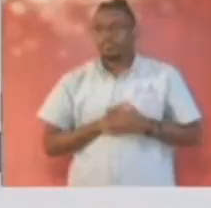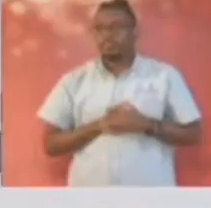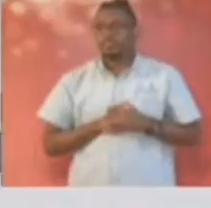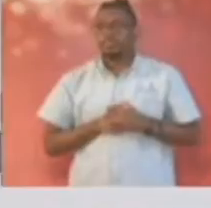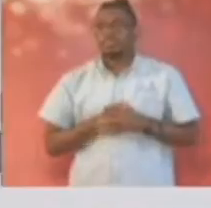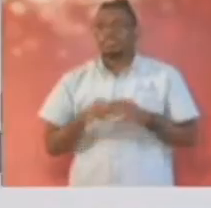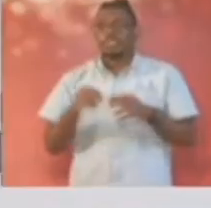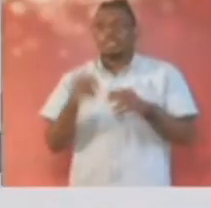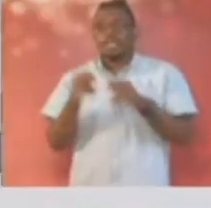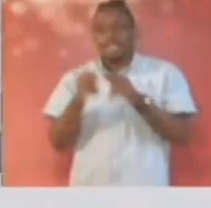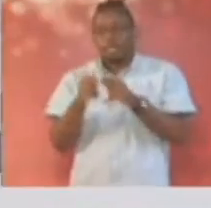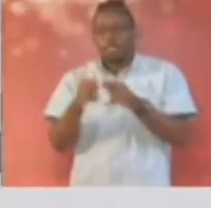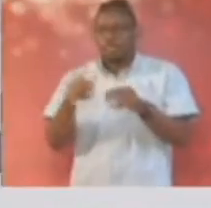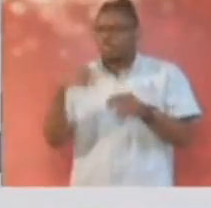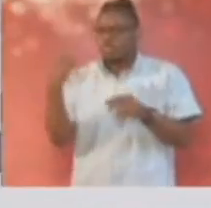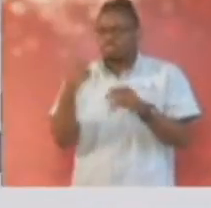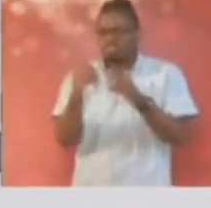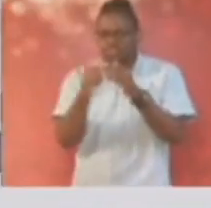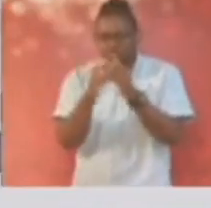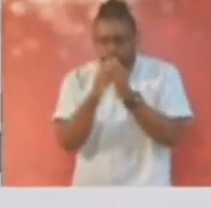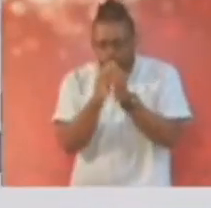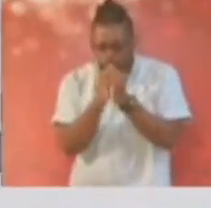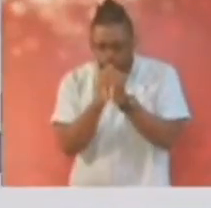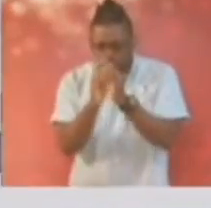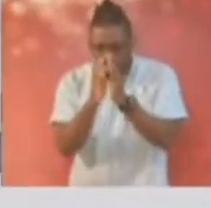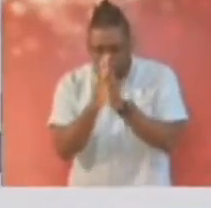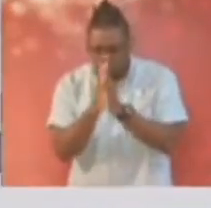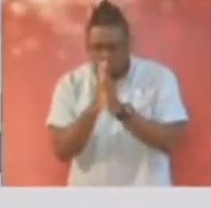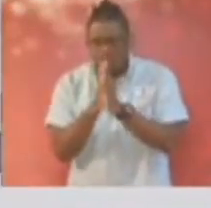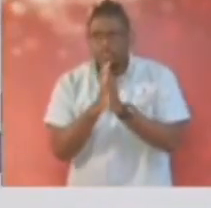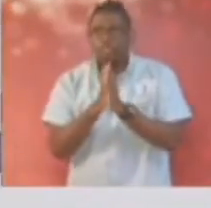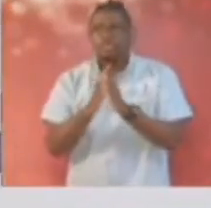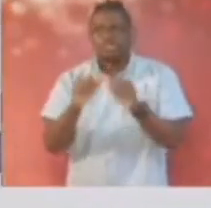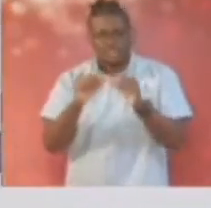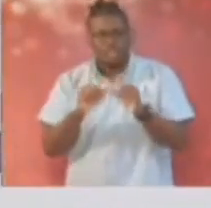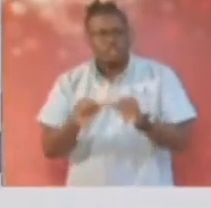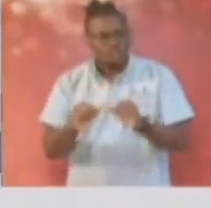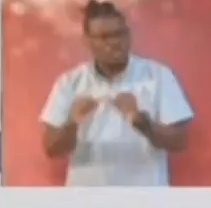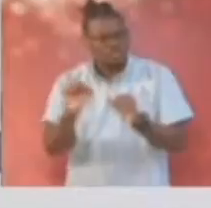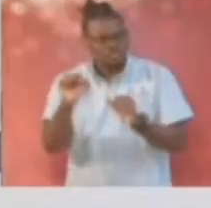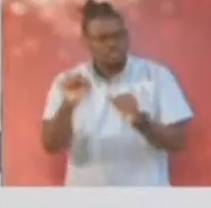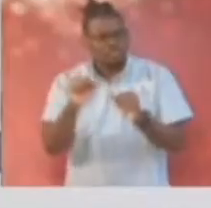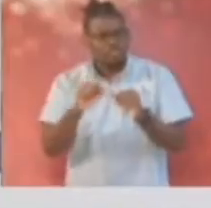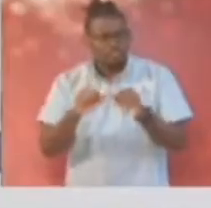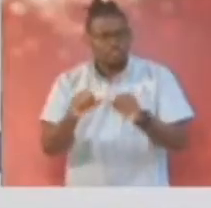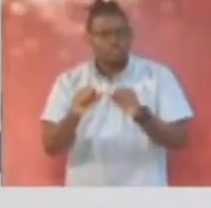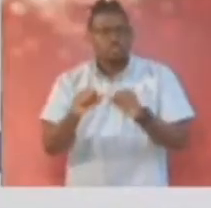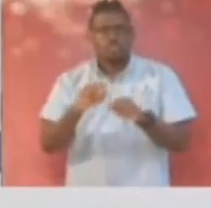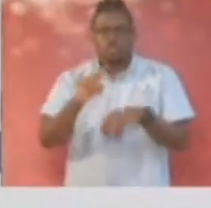saying Sitaram and Namaste. Certainly you can do that. This is our custom as well.